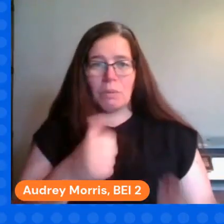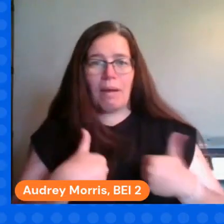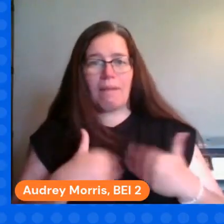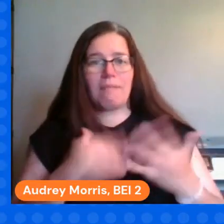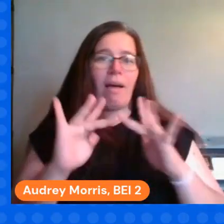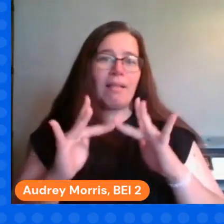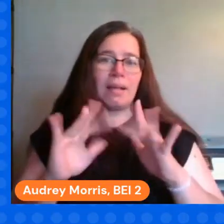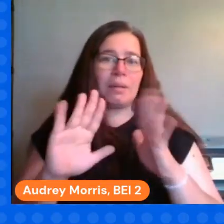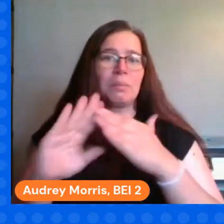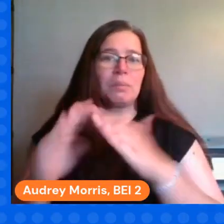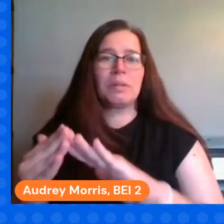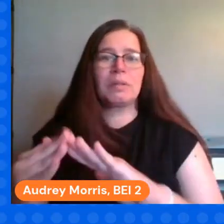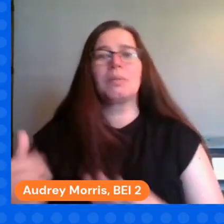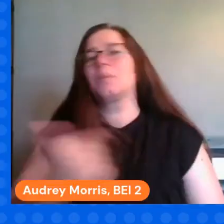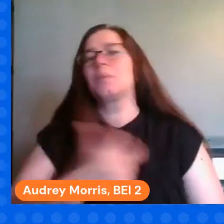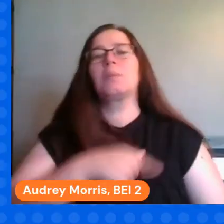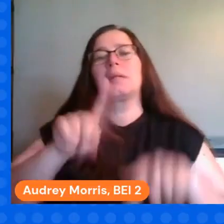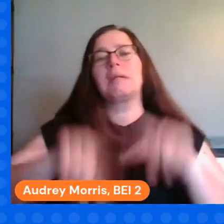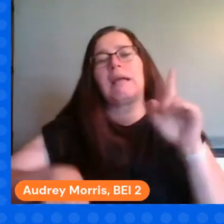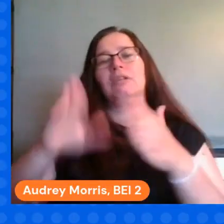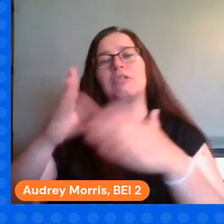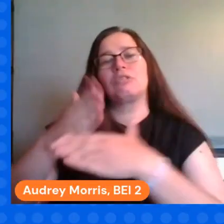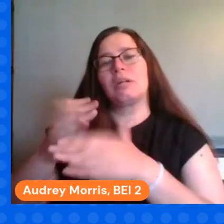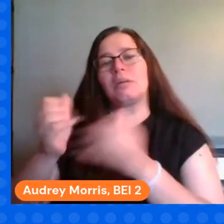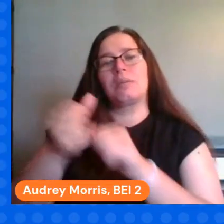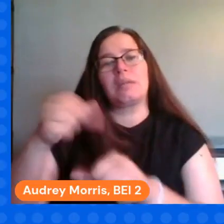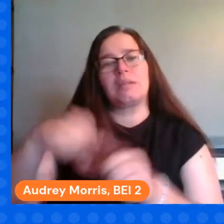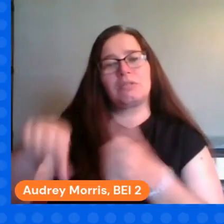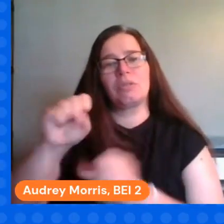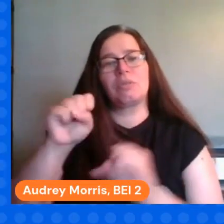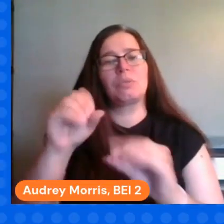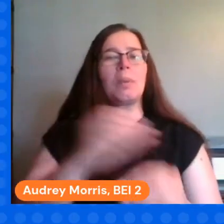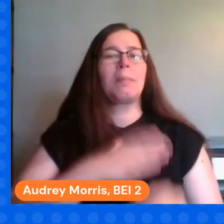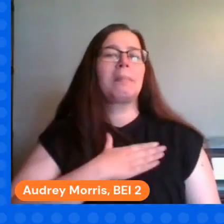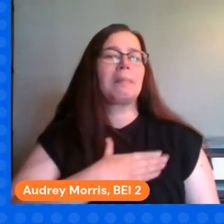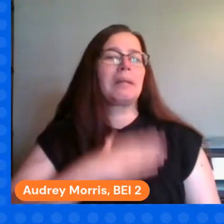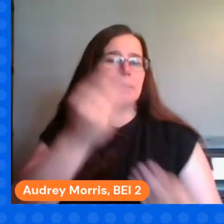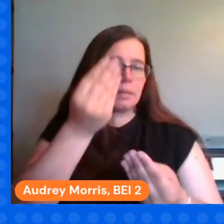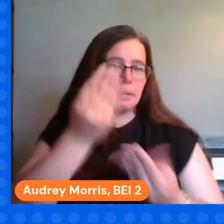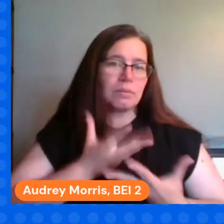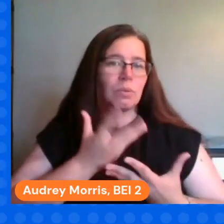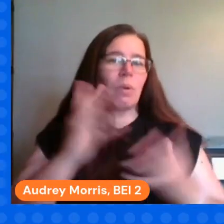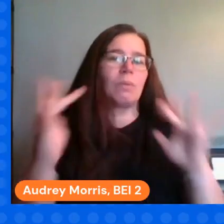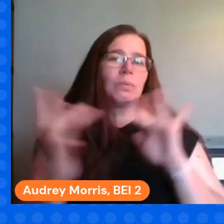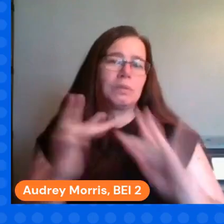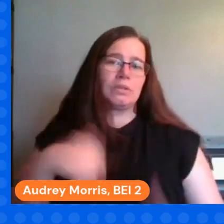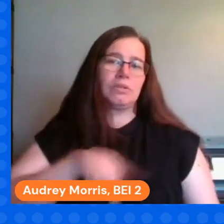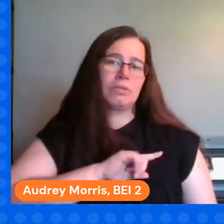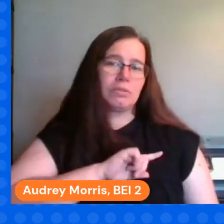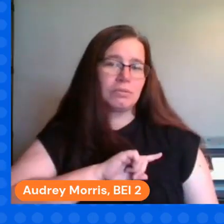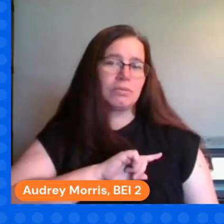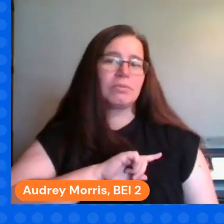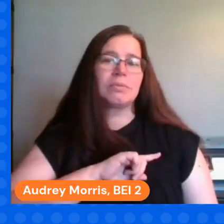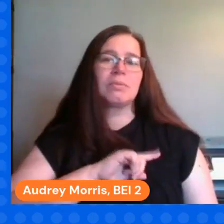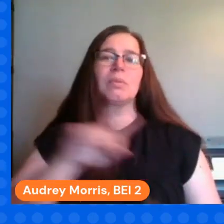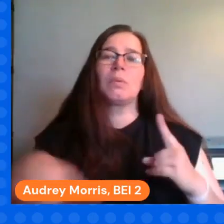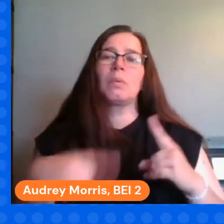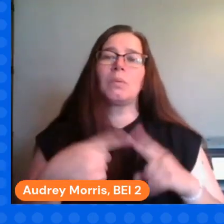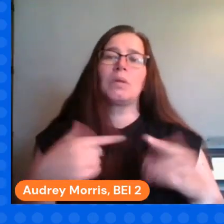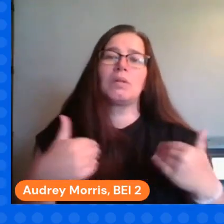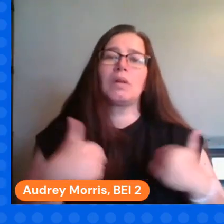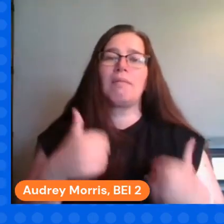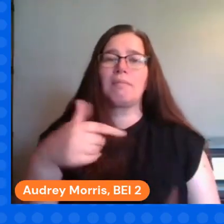cannot share with each other. So please let us know, reach out to us, if you have a Padlet, put